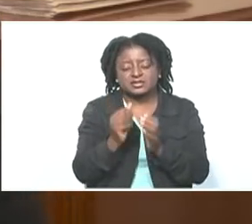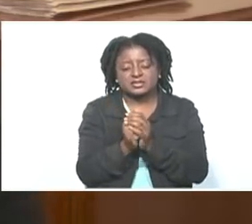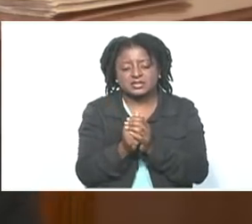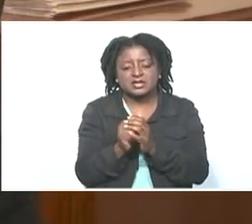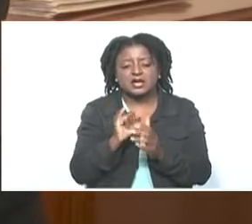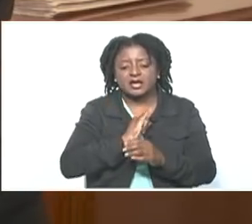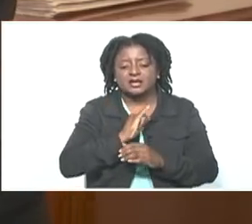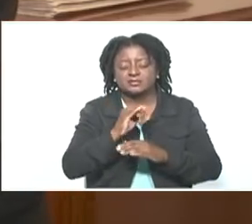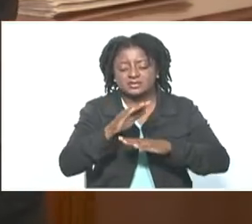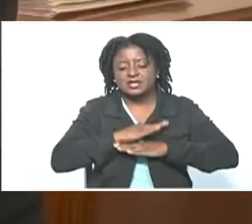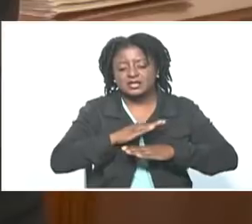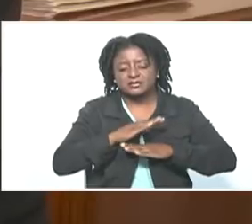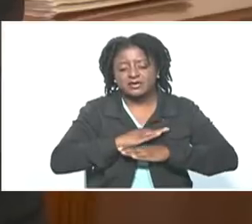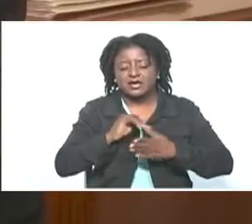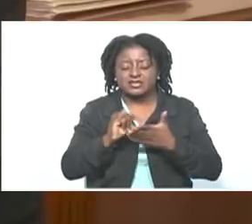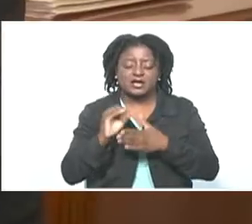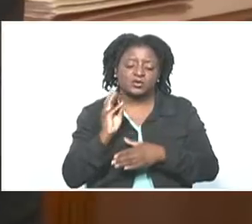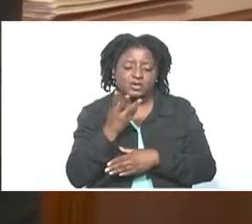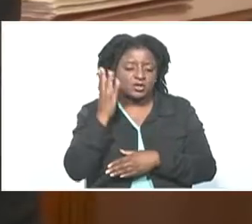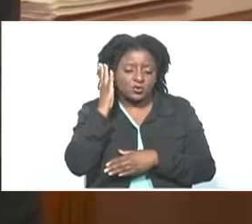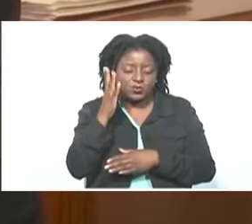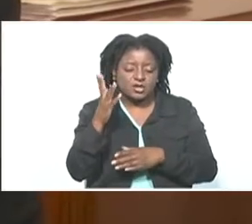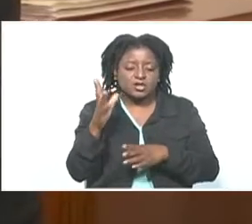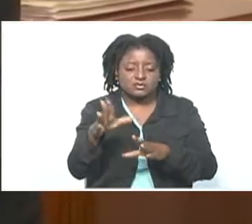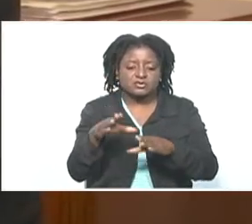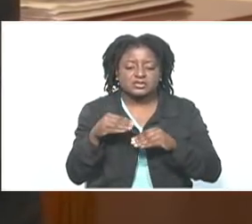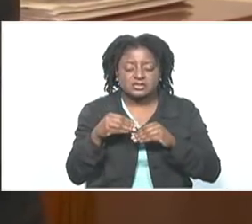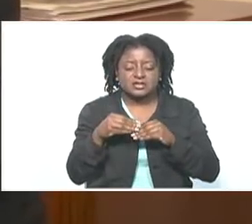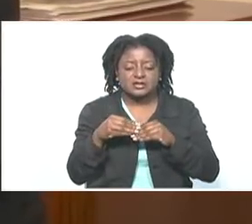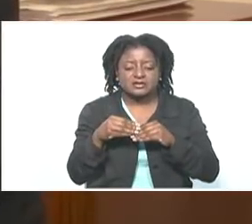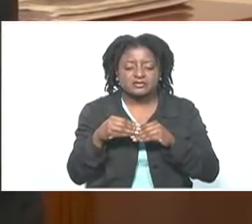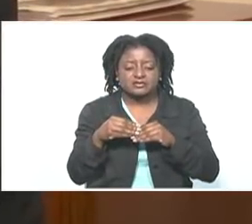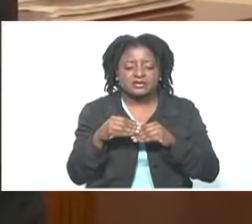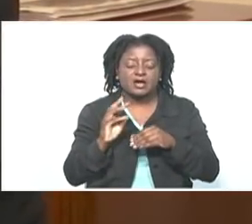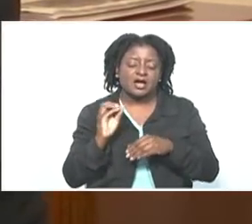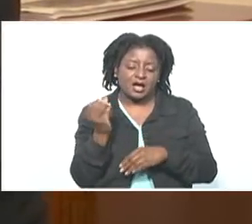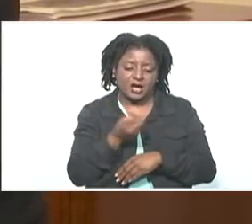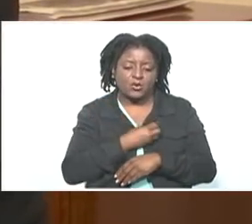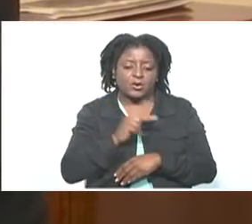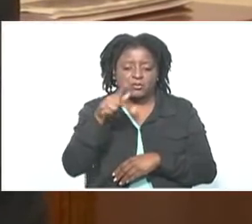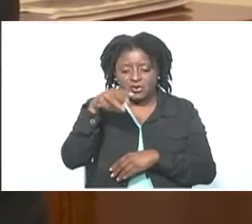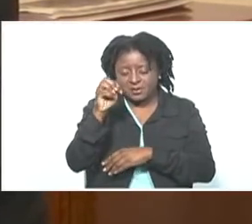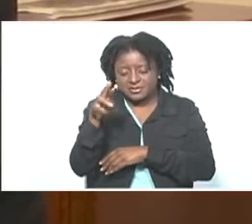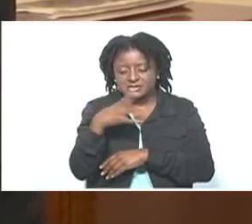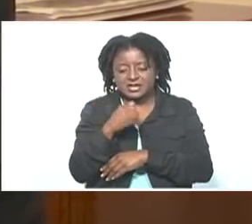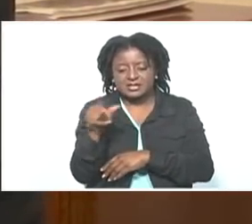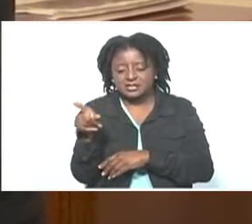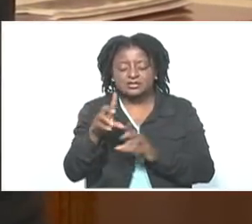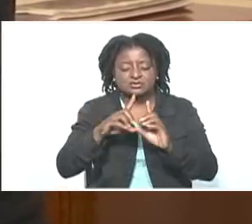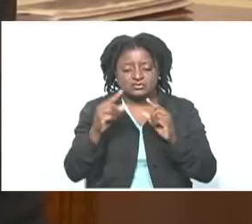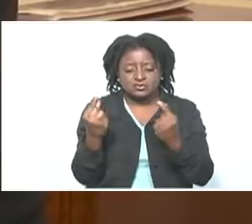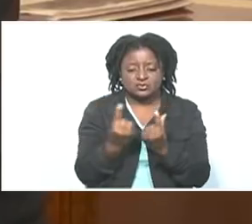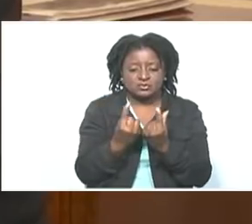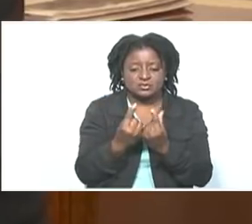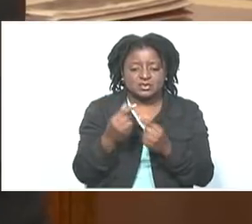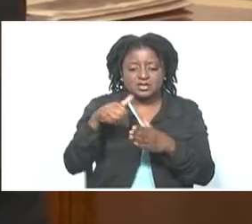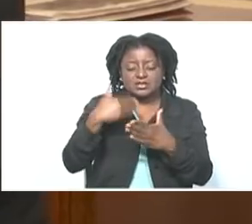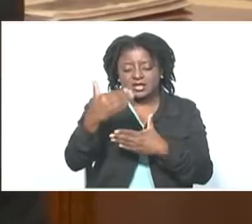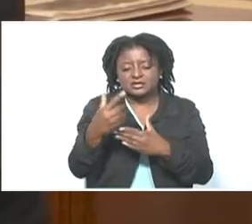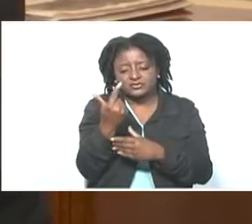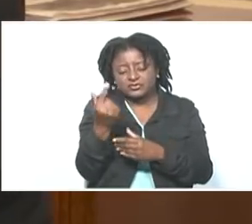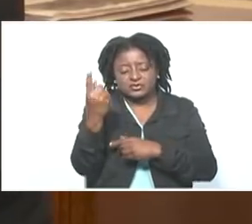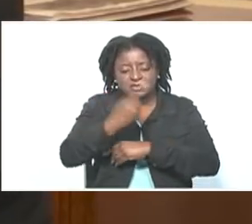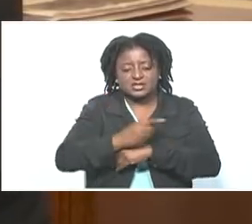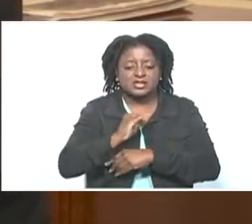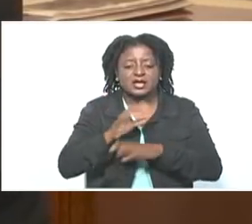High Commissioner that we will receive our Prime Minister and his delegation upon arrival in the next few days, and I can give him a